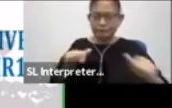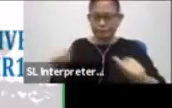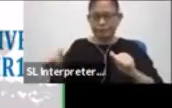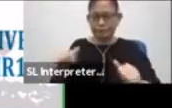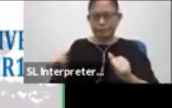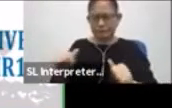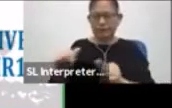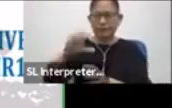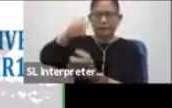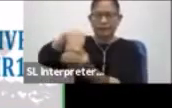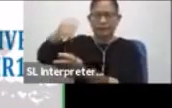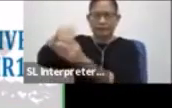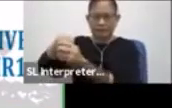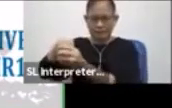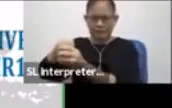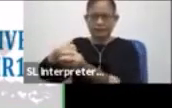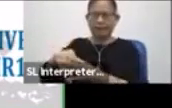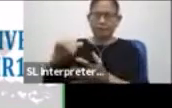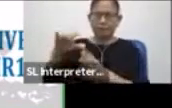marriage.